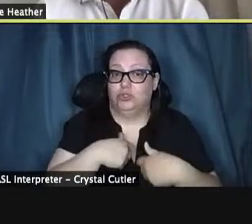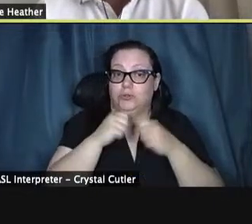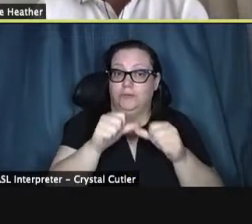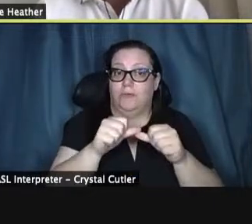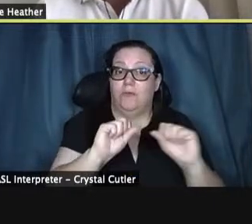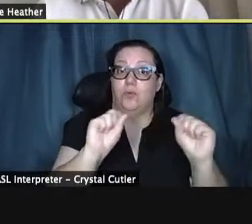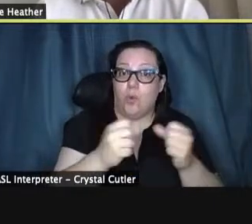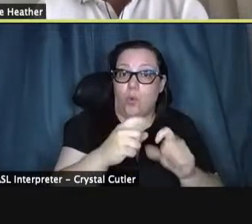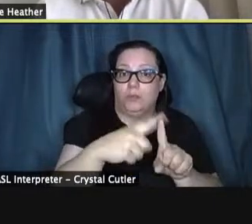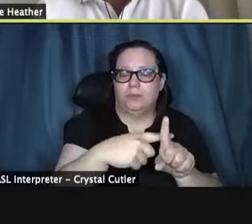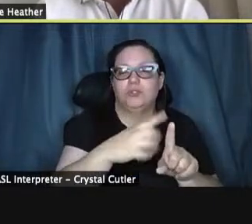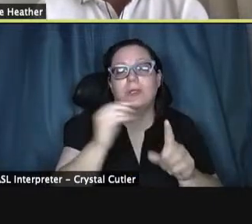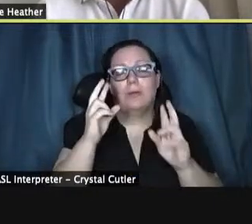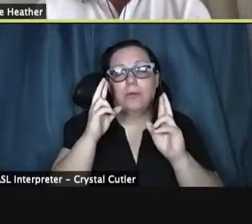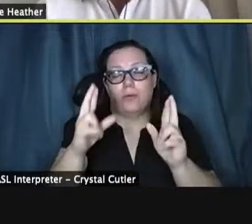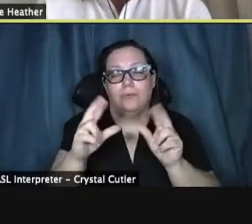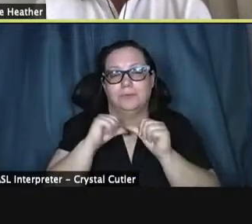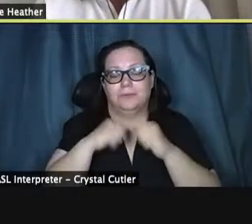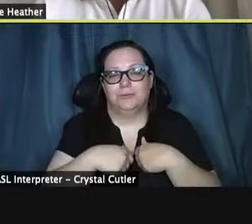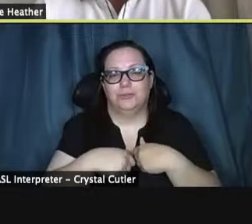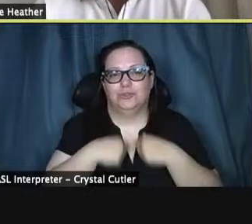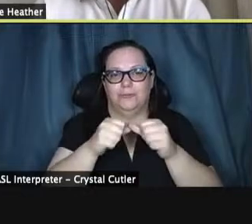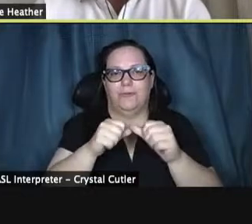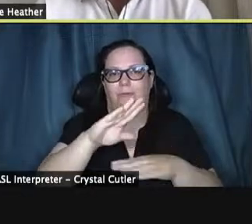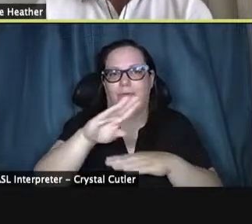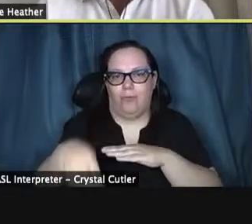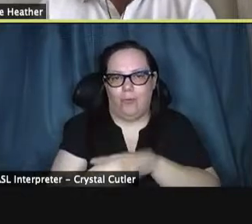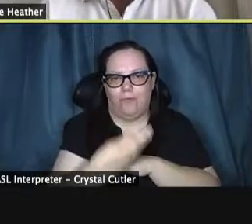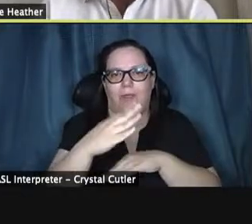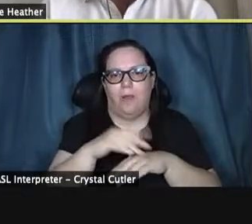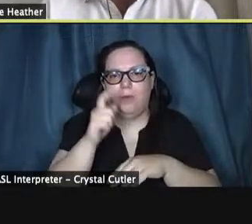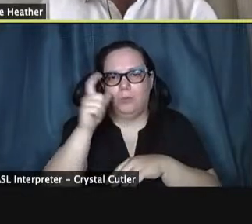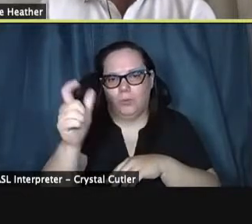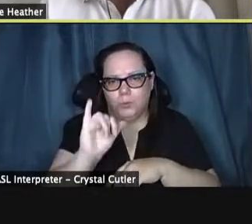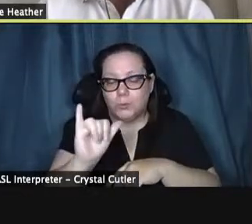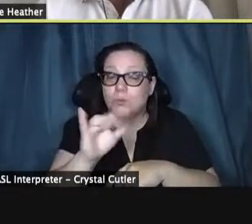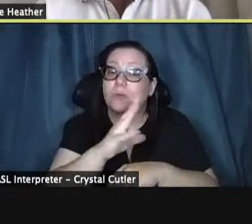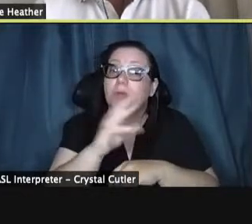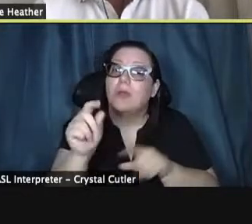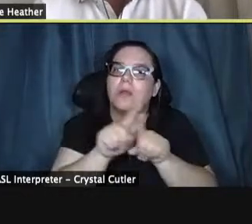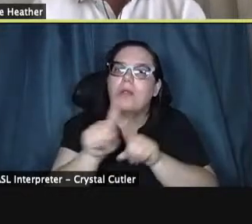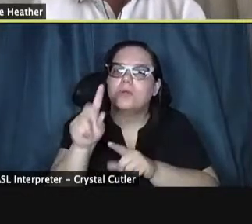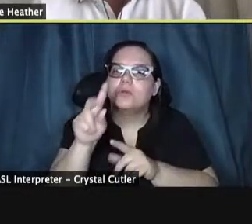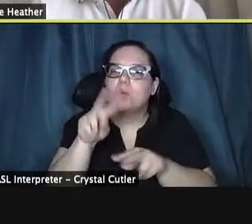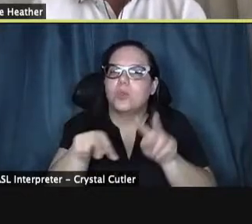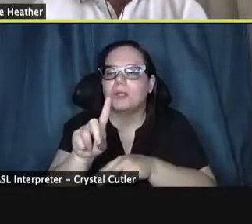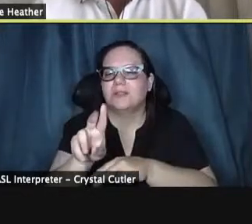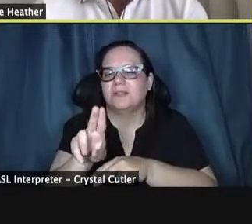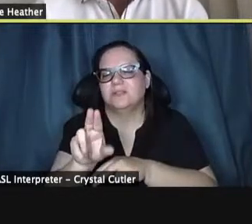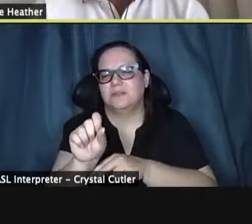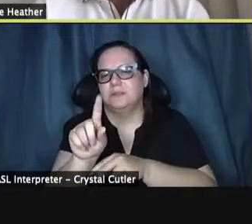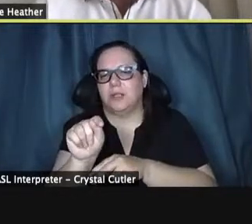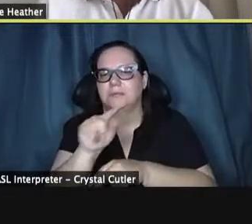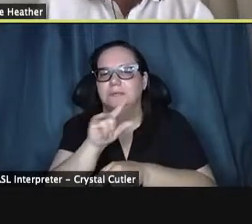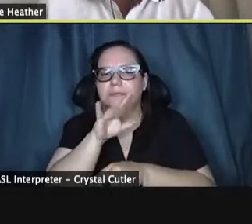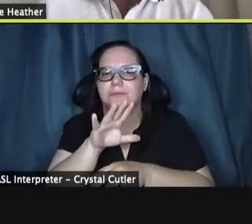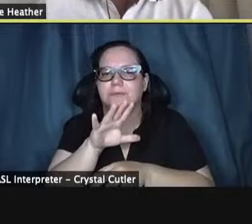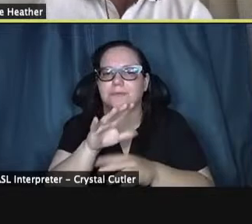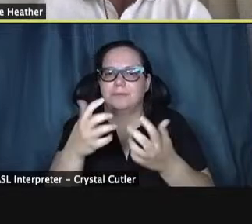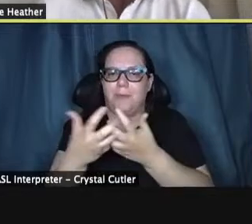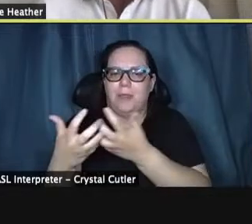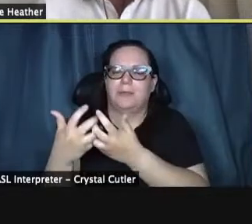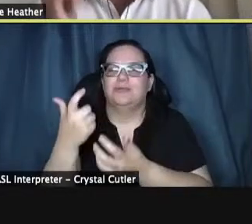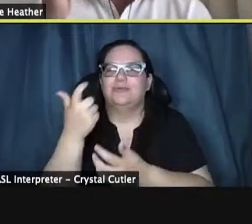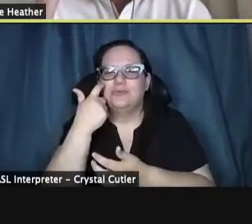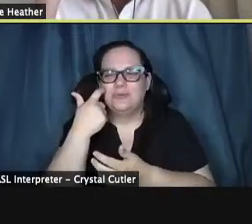survive overnight as well on the moon. And looking at the dust compatibility. We had some recent